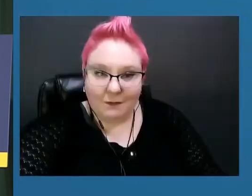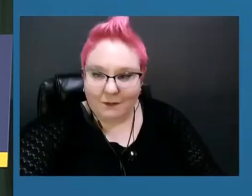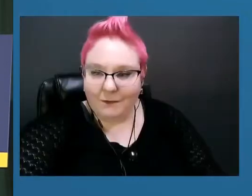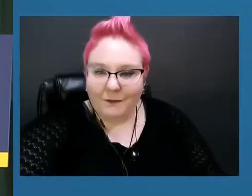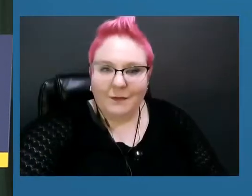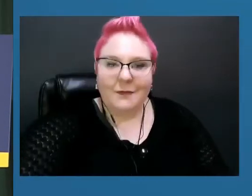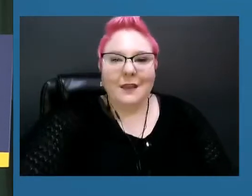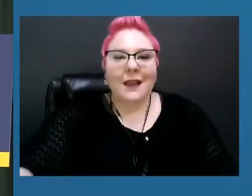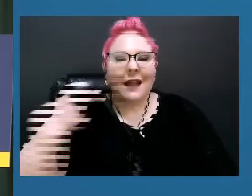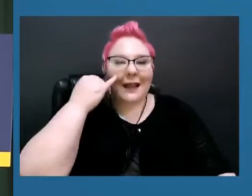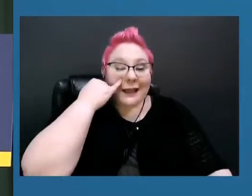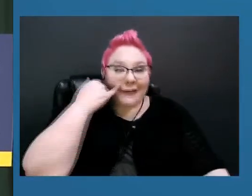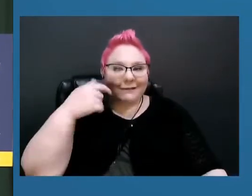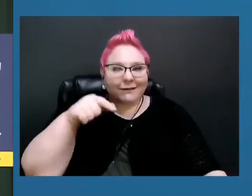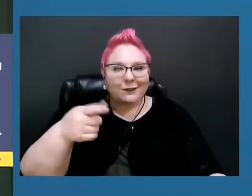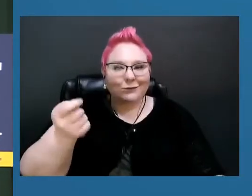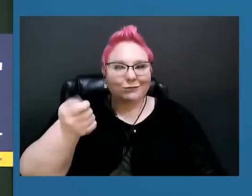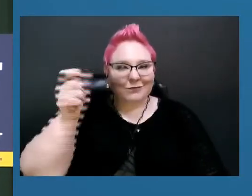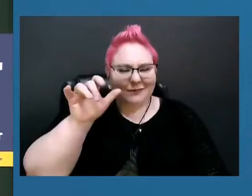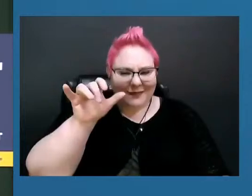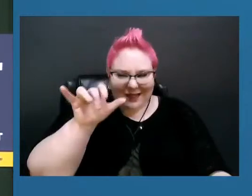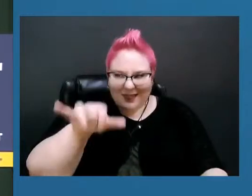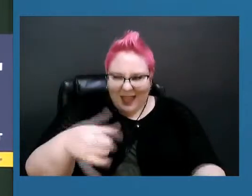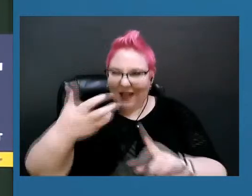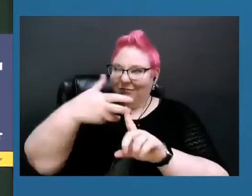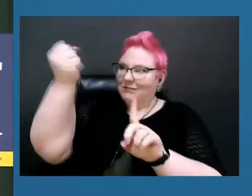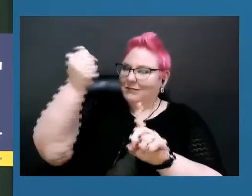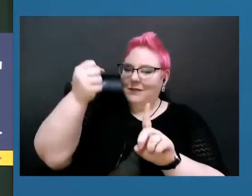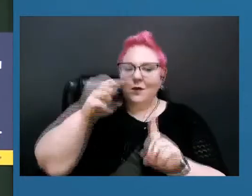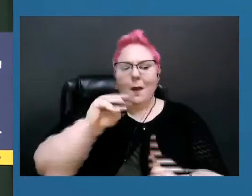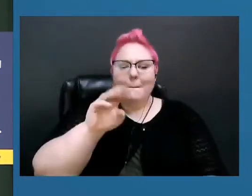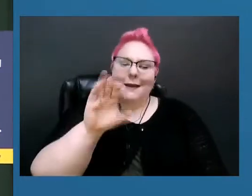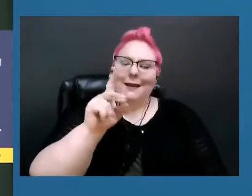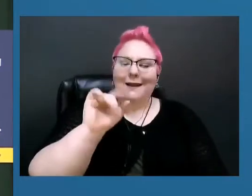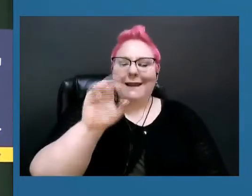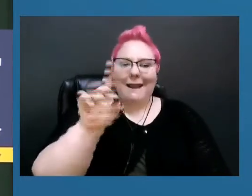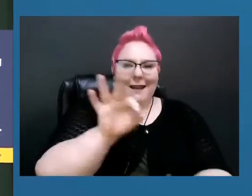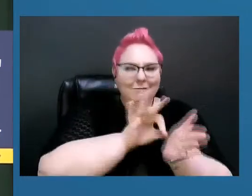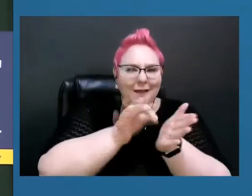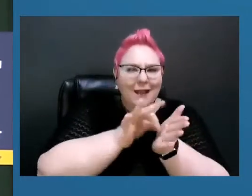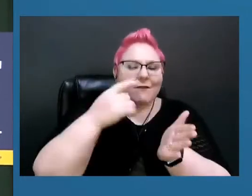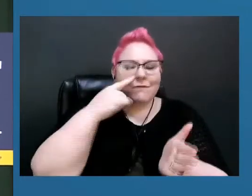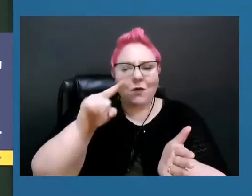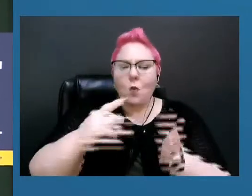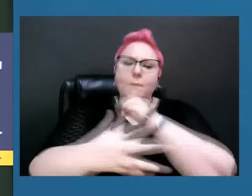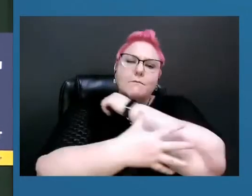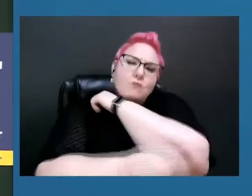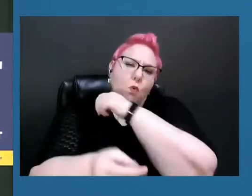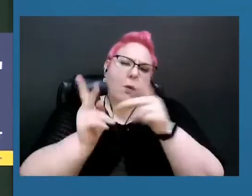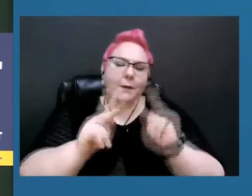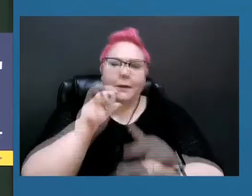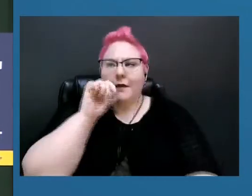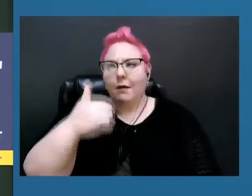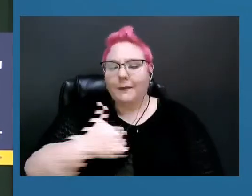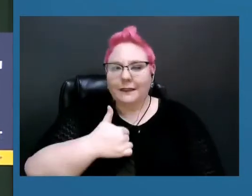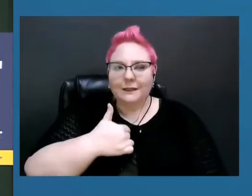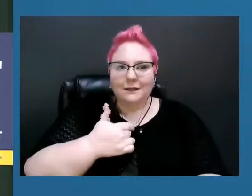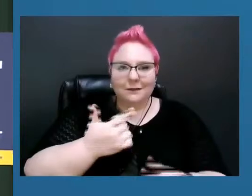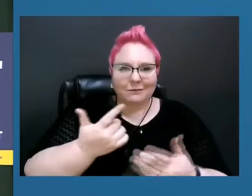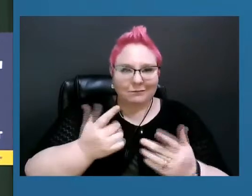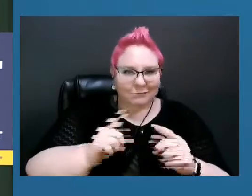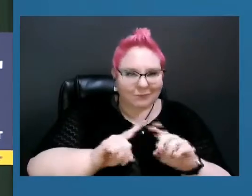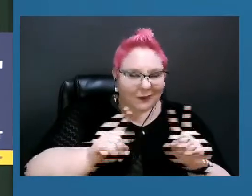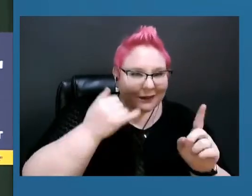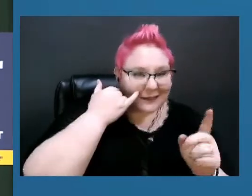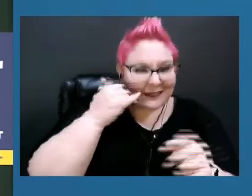that. A lot of people say, well, that's Medicaid's for the poor people. That's not me. Guess what? It's your parents or grandma